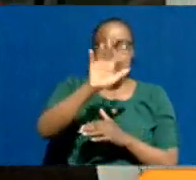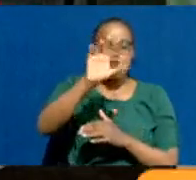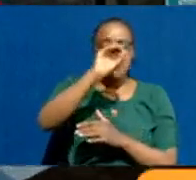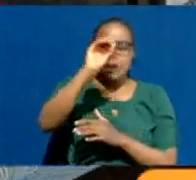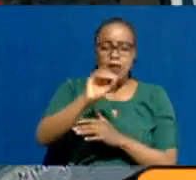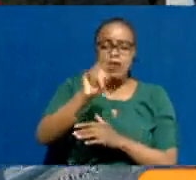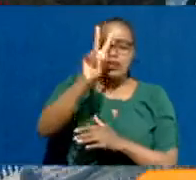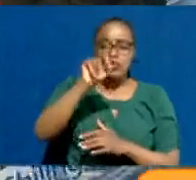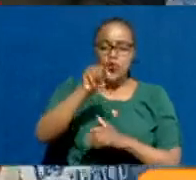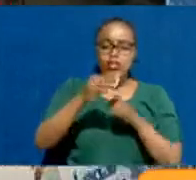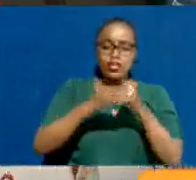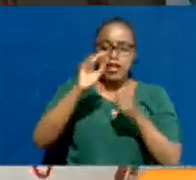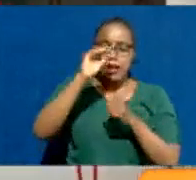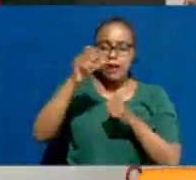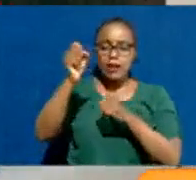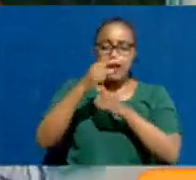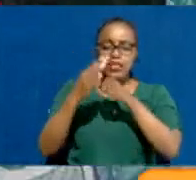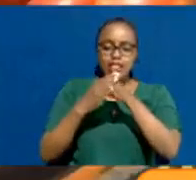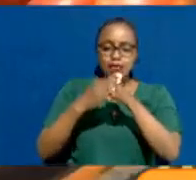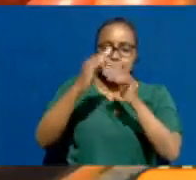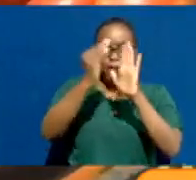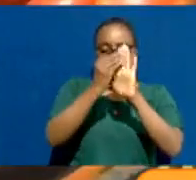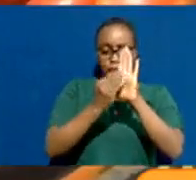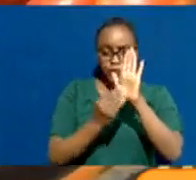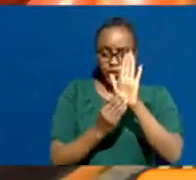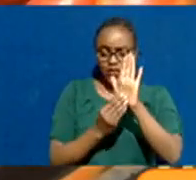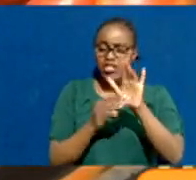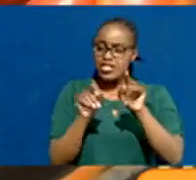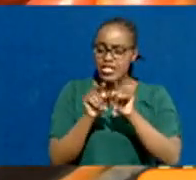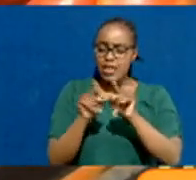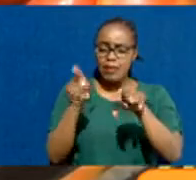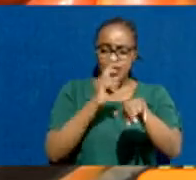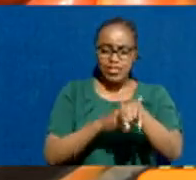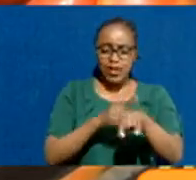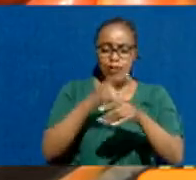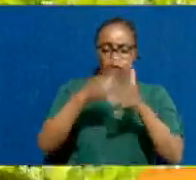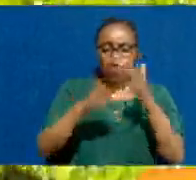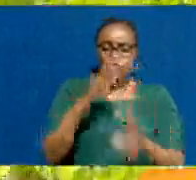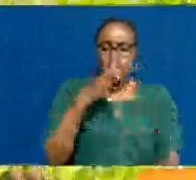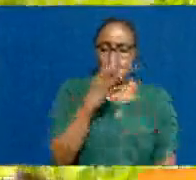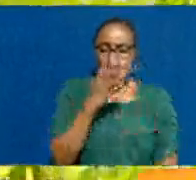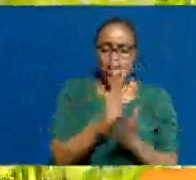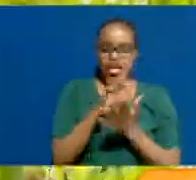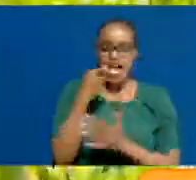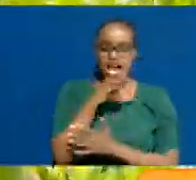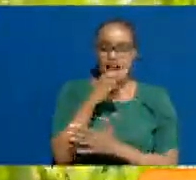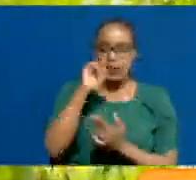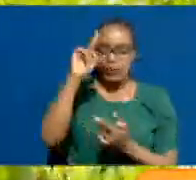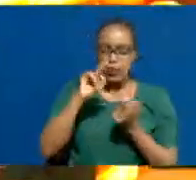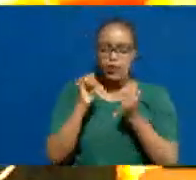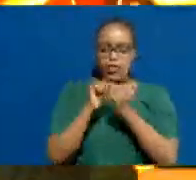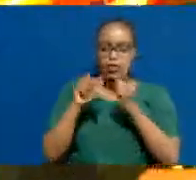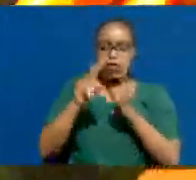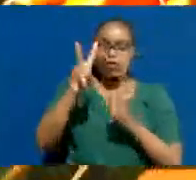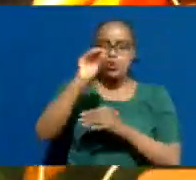and 2.9% in September respectively. During the same period, prices of tomatoes and carrots dropped by